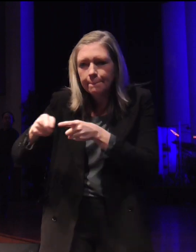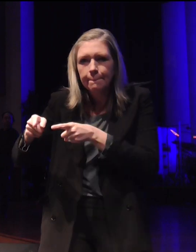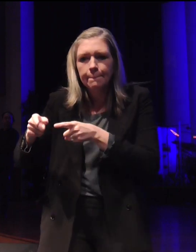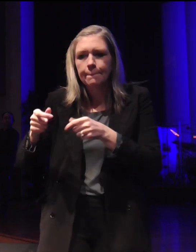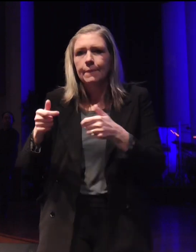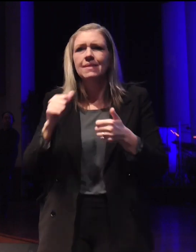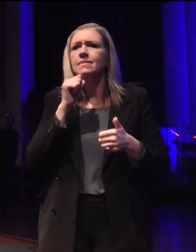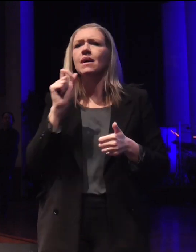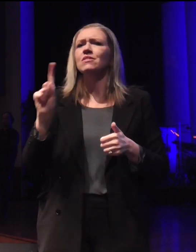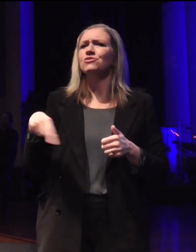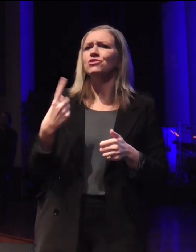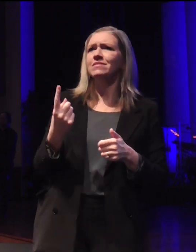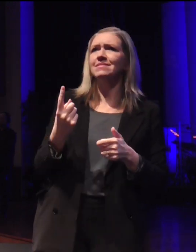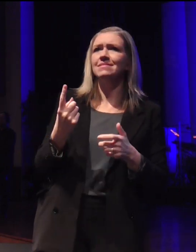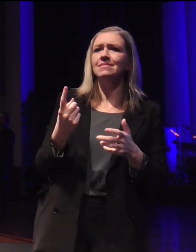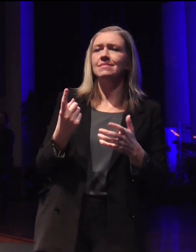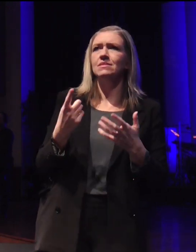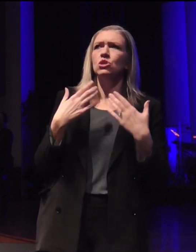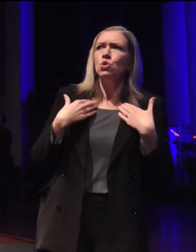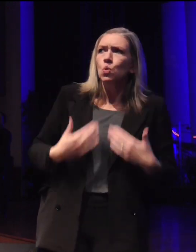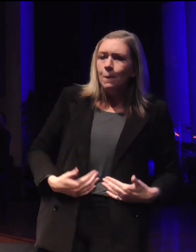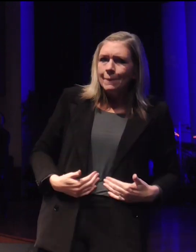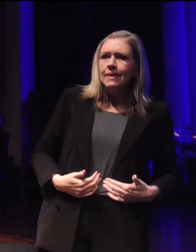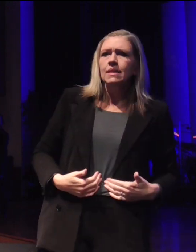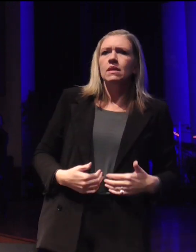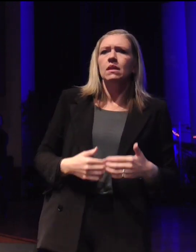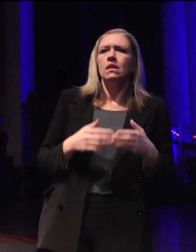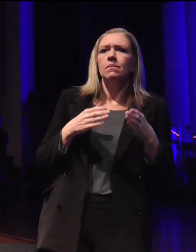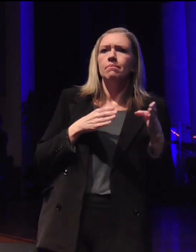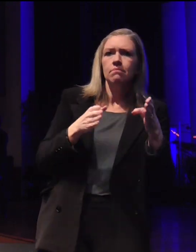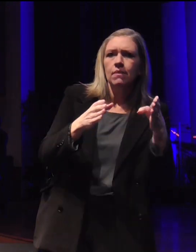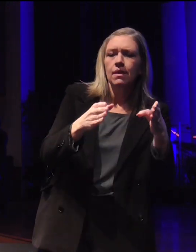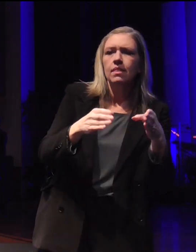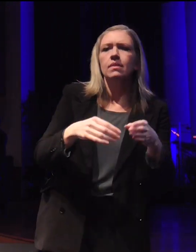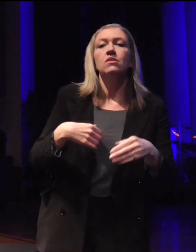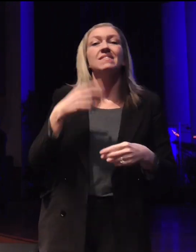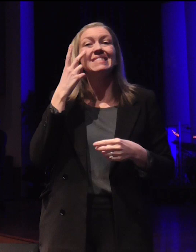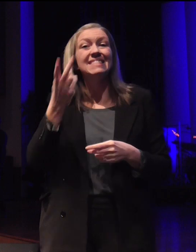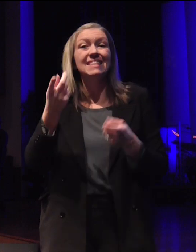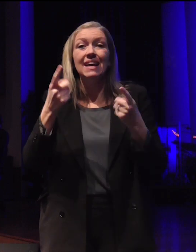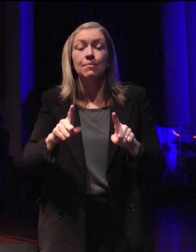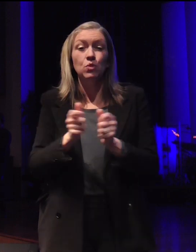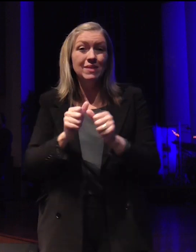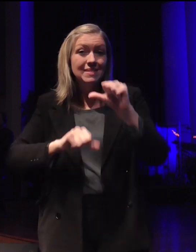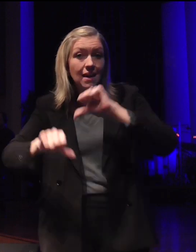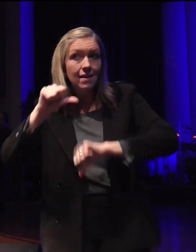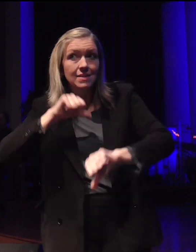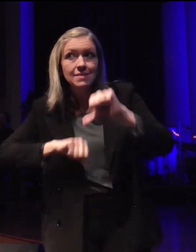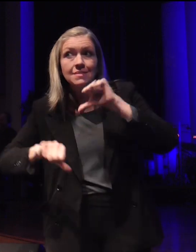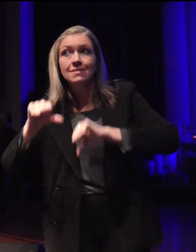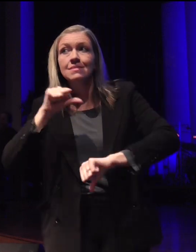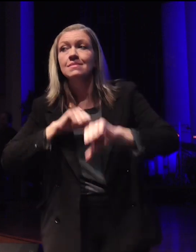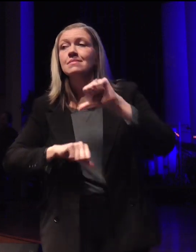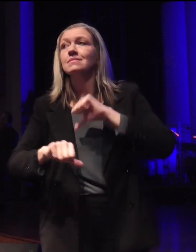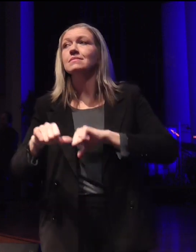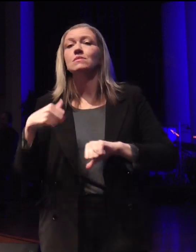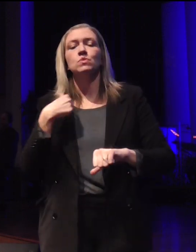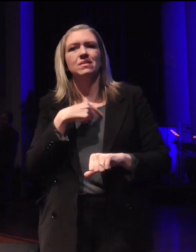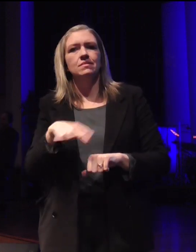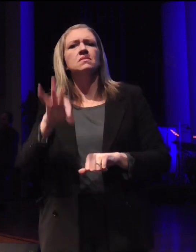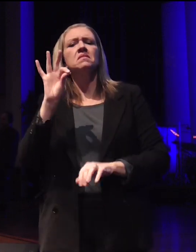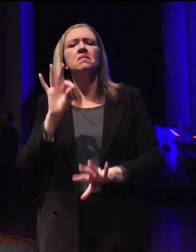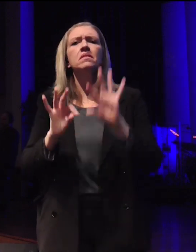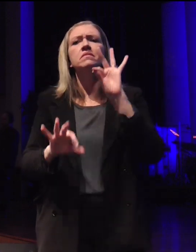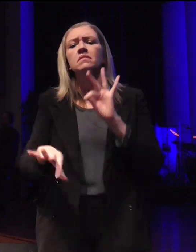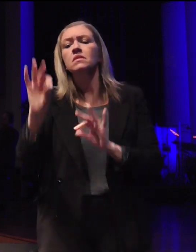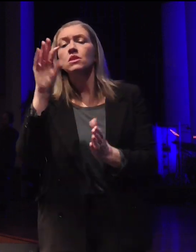realm. Not just in human pathways of living. We've seen it happen in science. As we've discovered